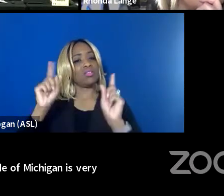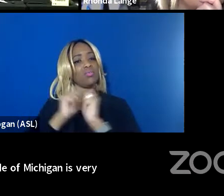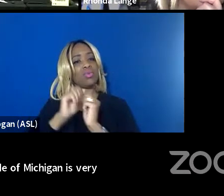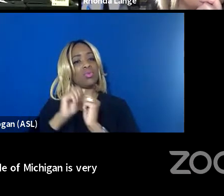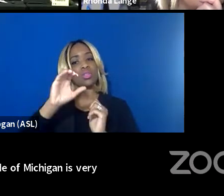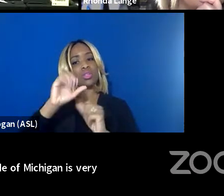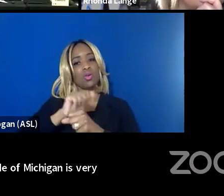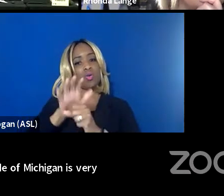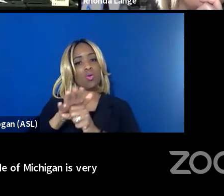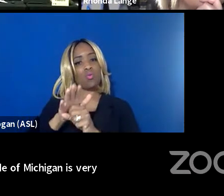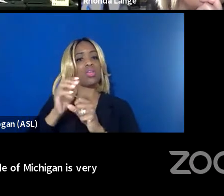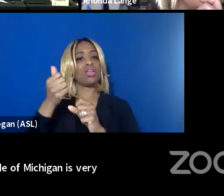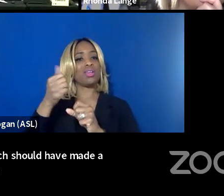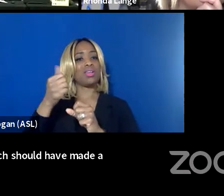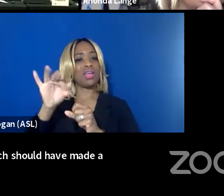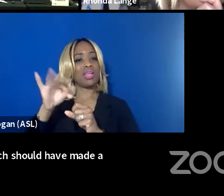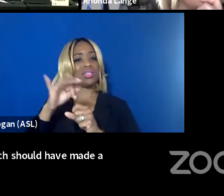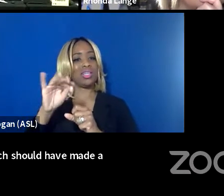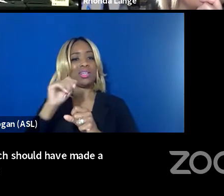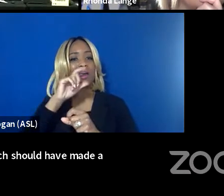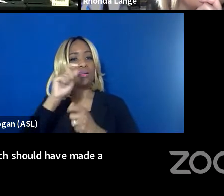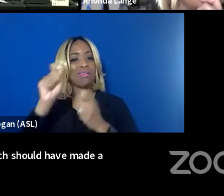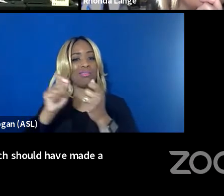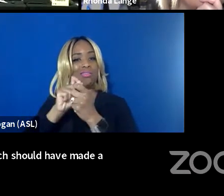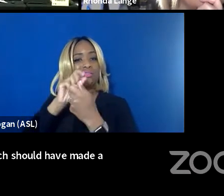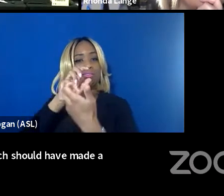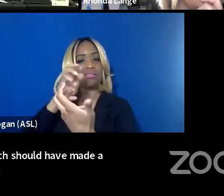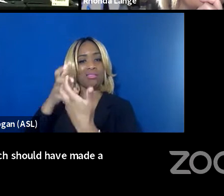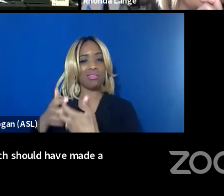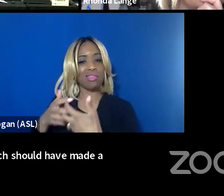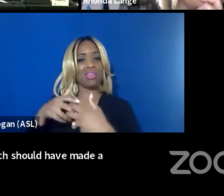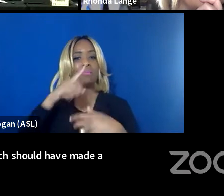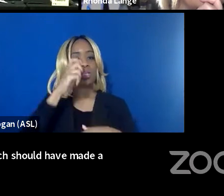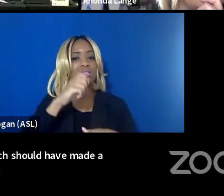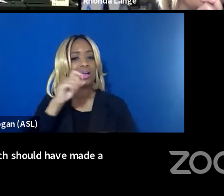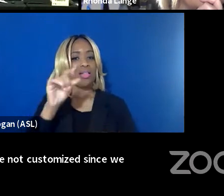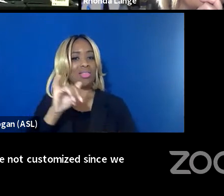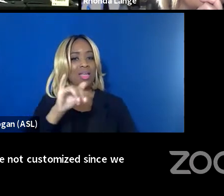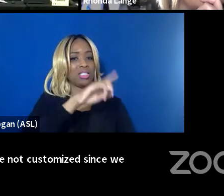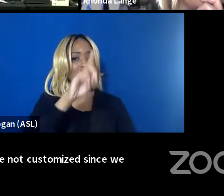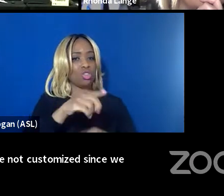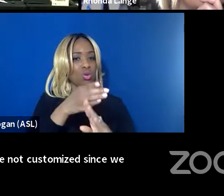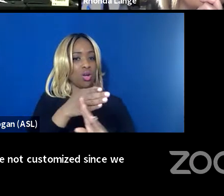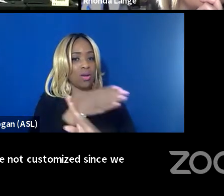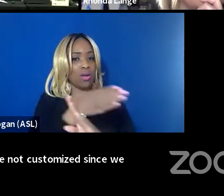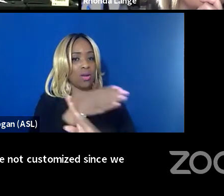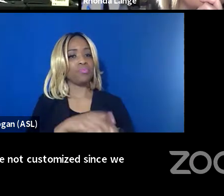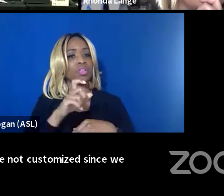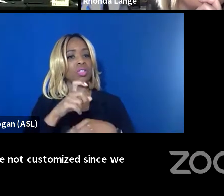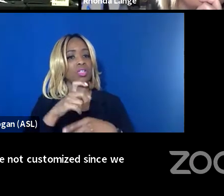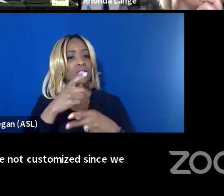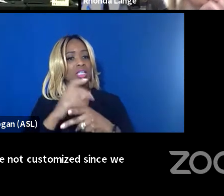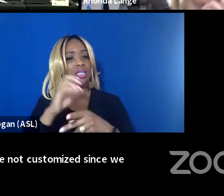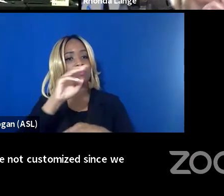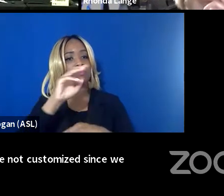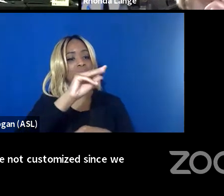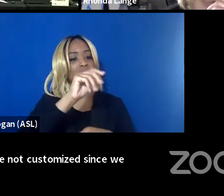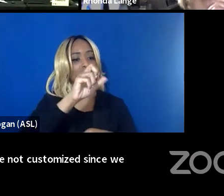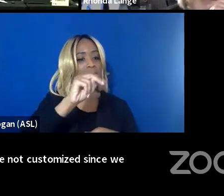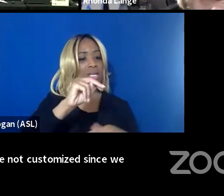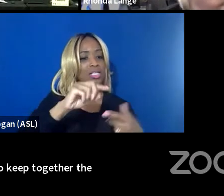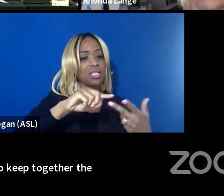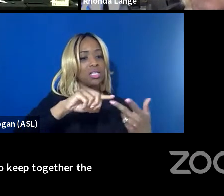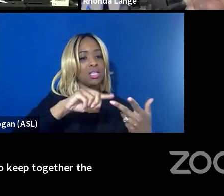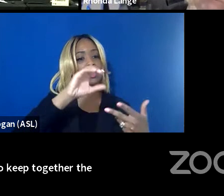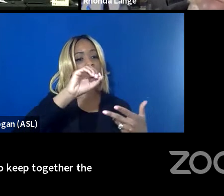COVID-19 measures that were not customized, since we are not like the Detroit side. We need to keep together the counties of Mason,